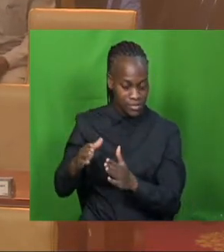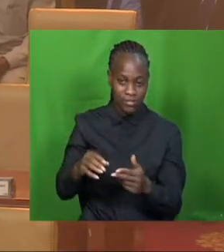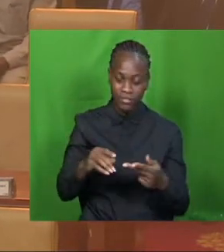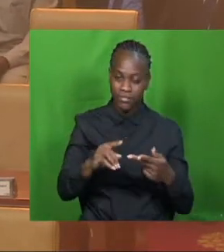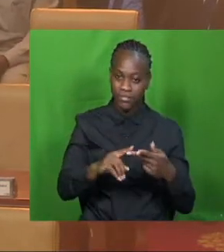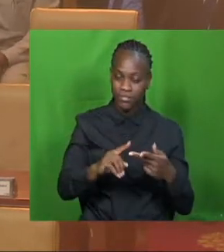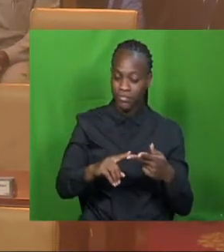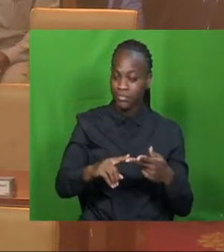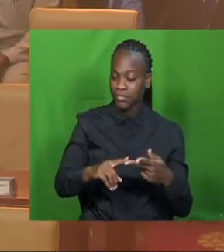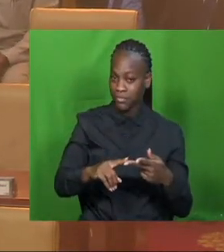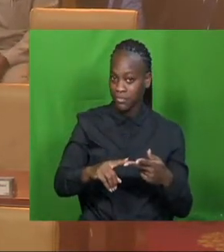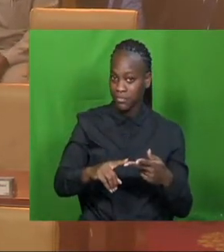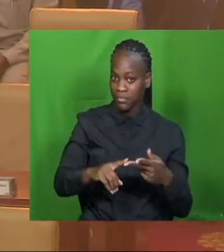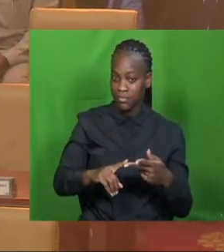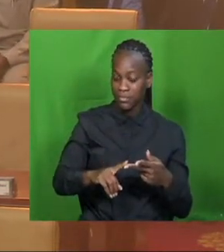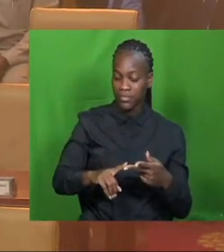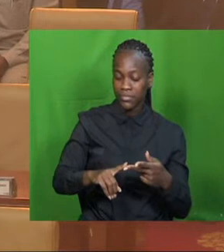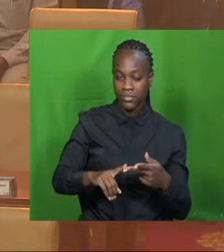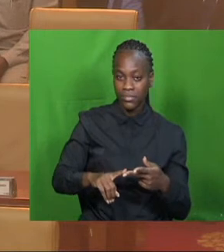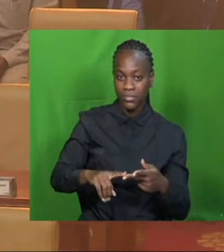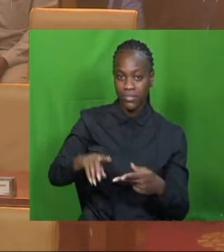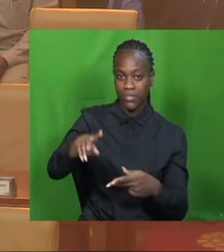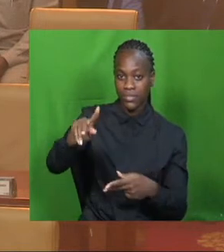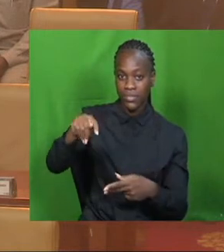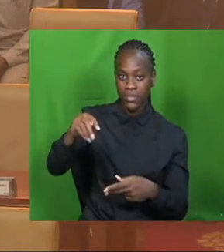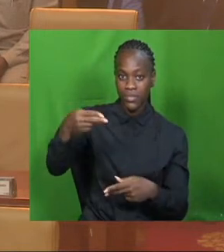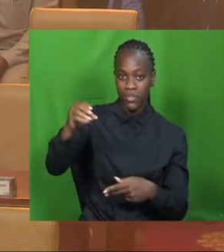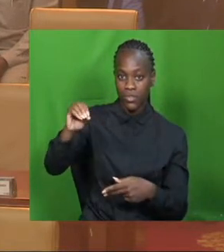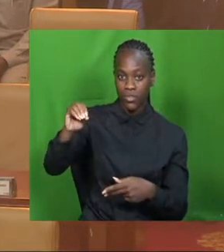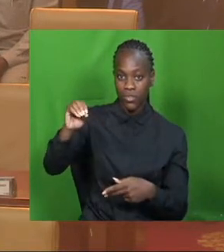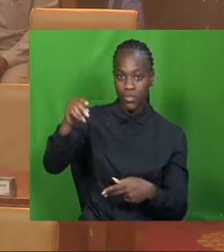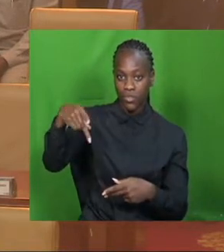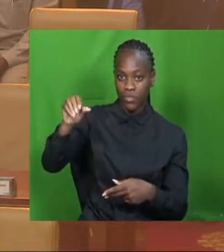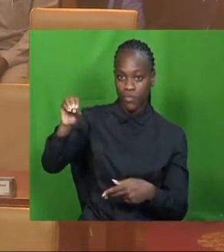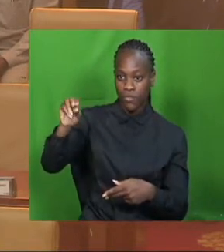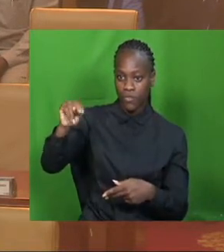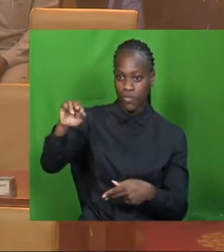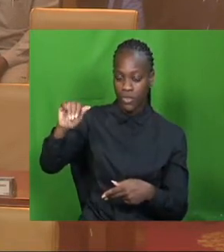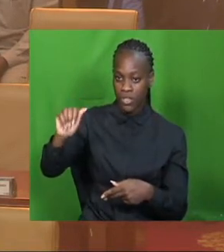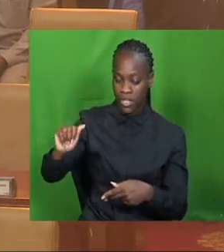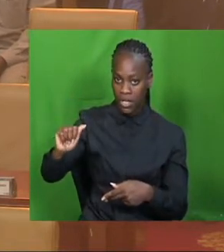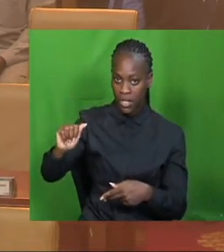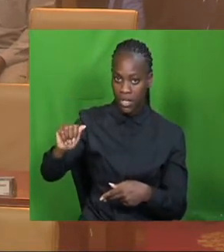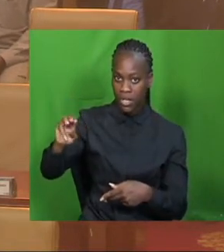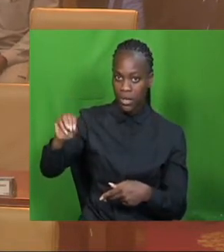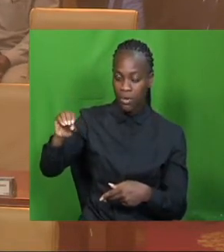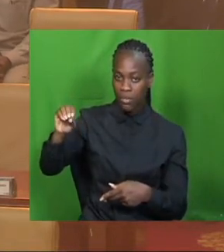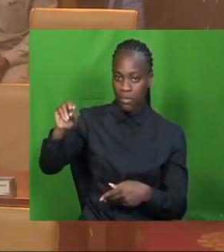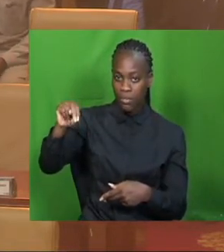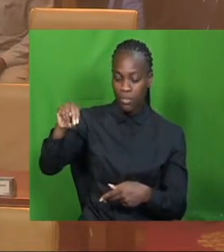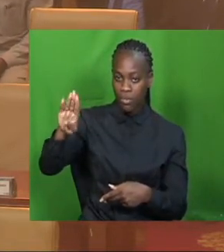They are here, as usual, for a benchmarking